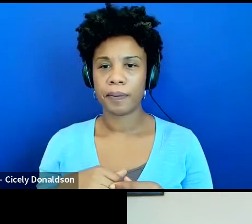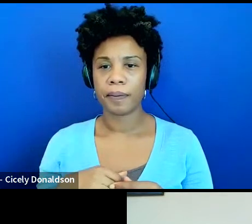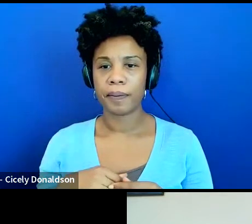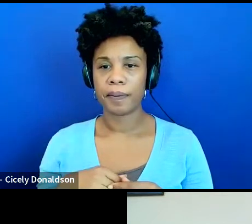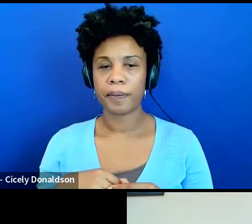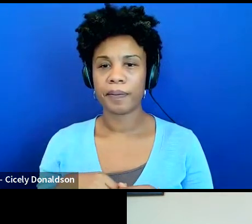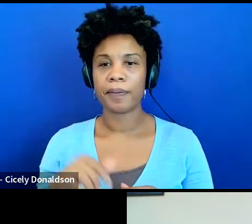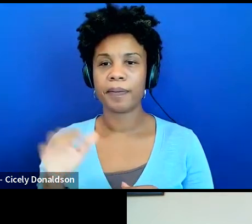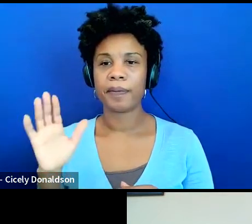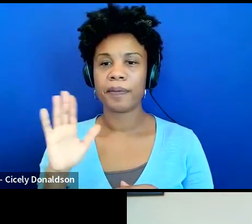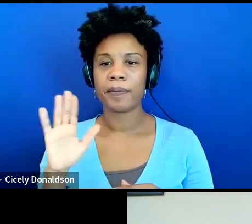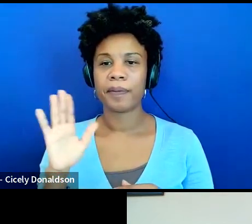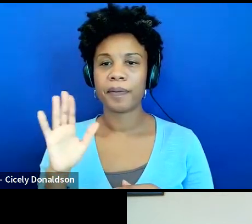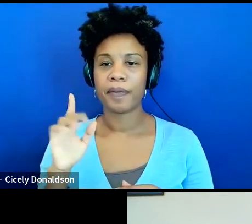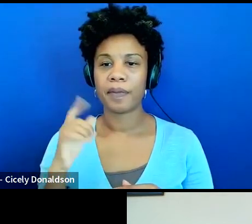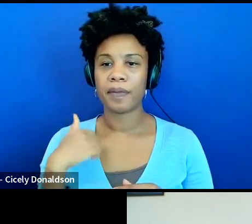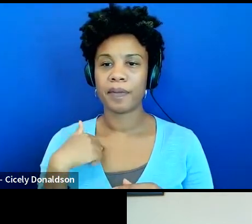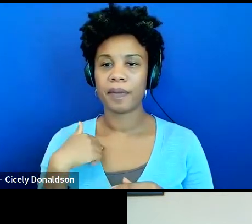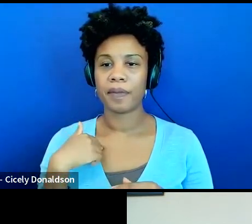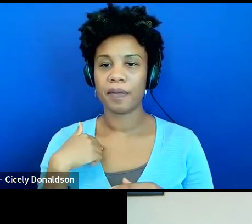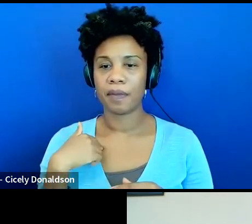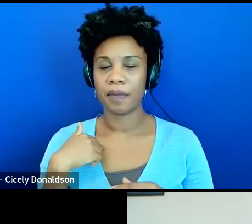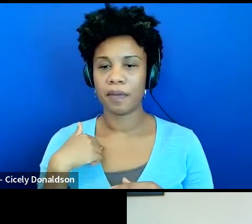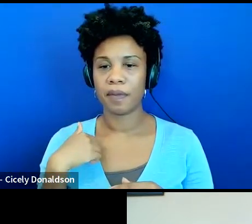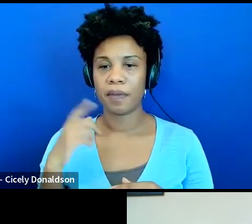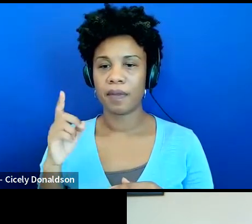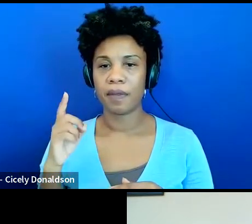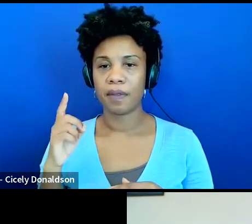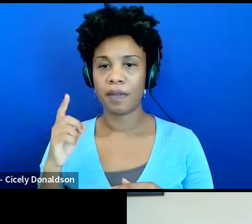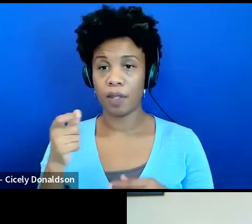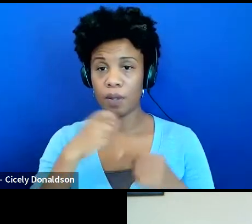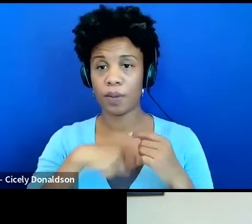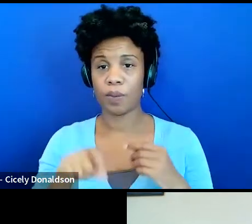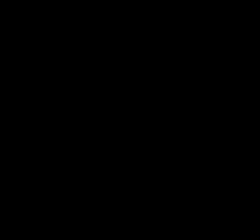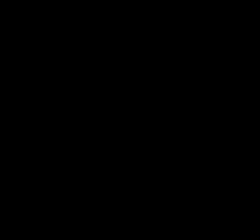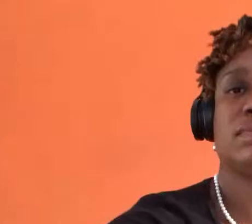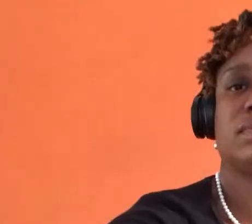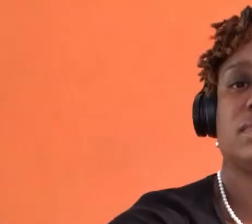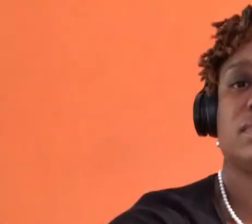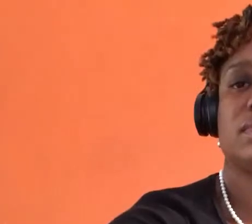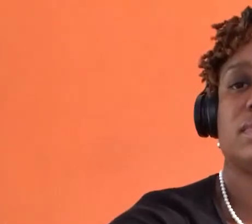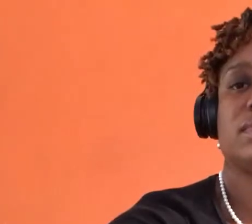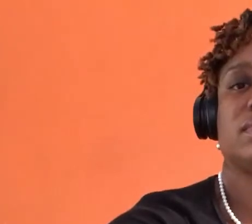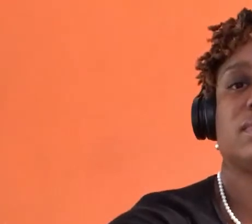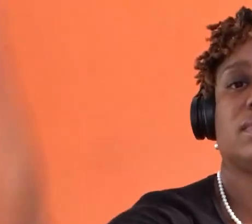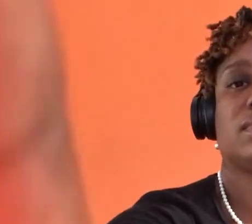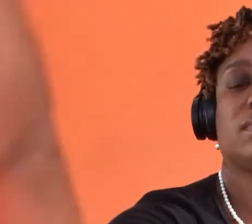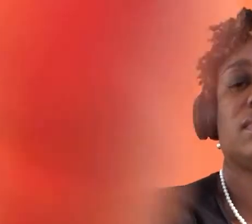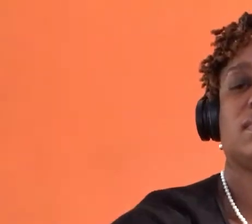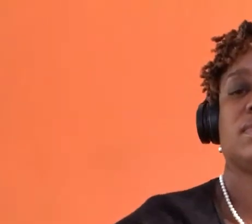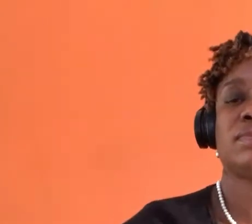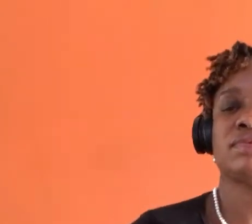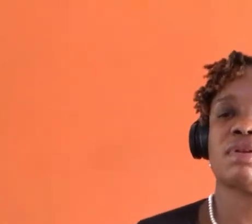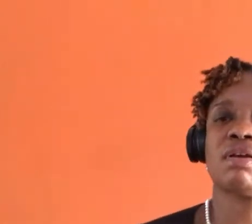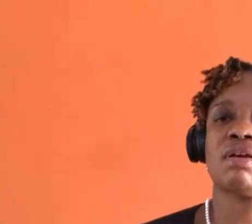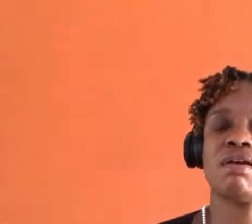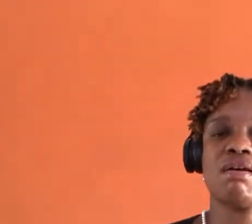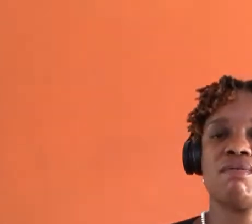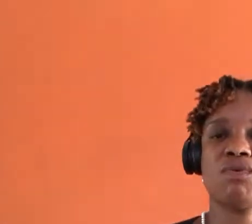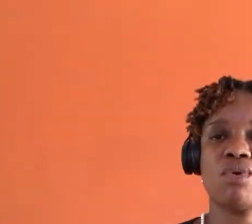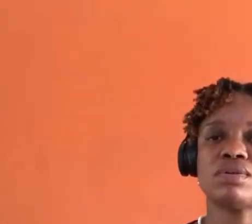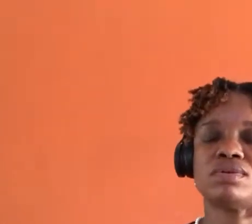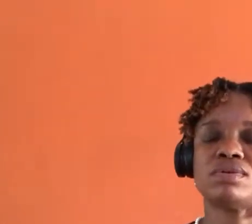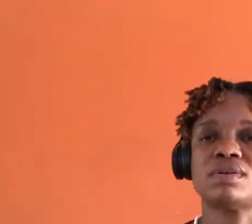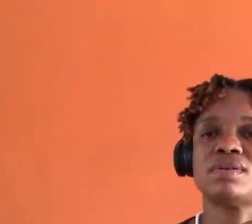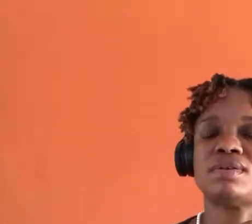you so much, Dr. Davis, for a very informative presentation. I have a quick question on what